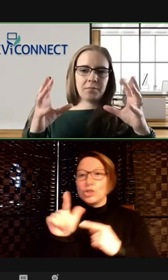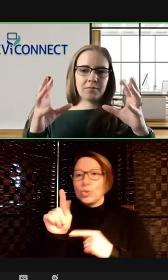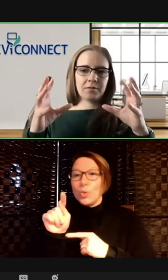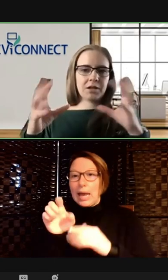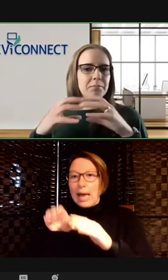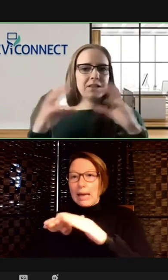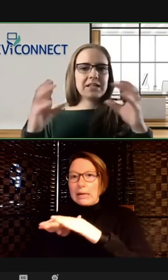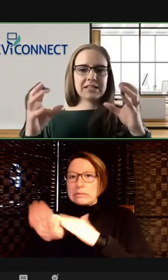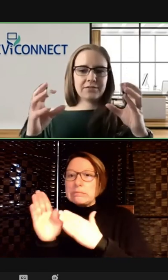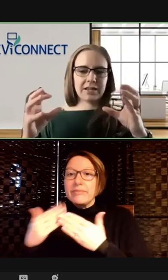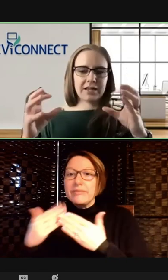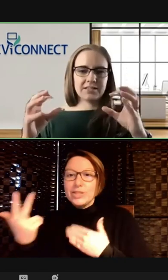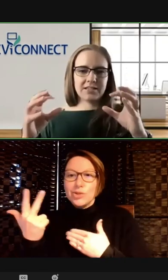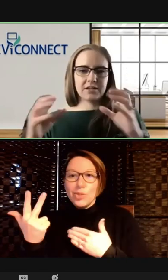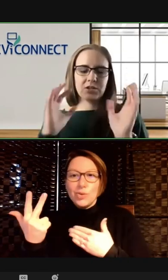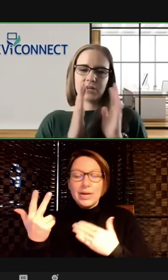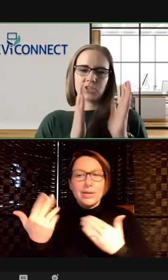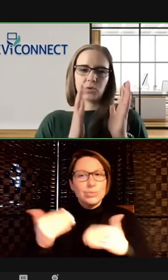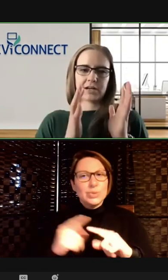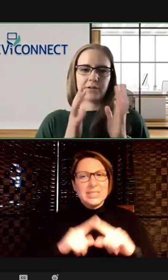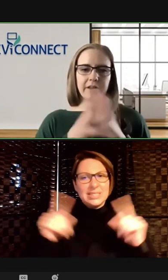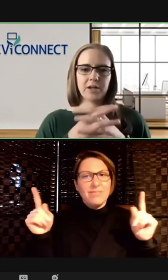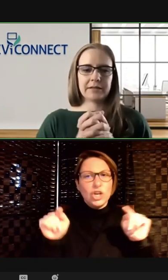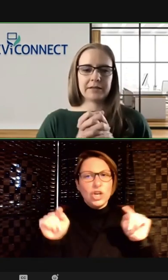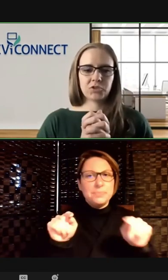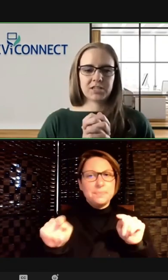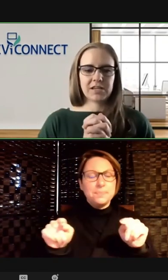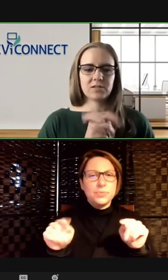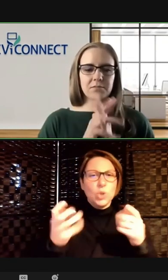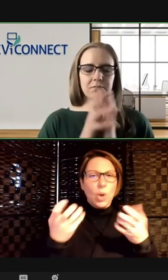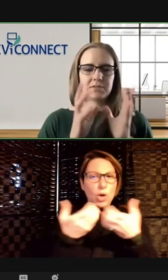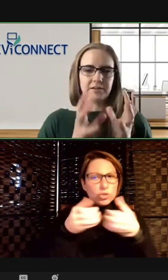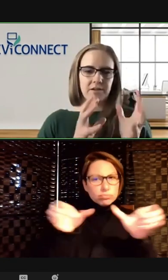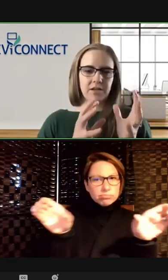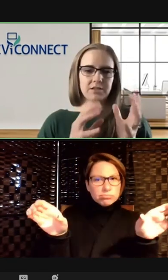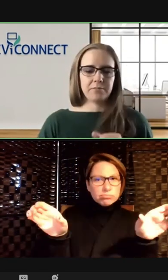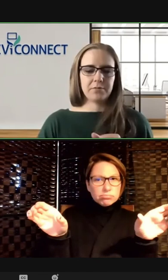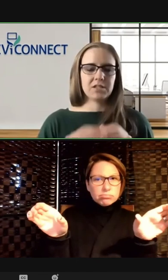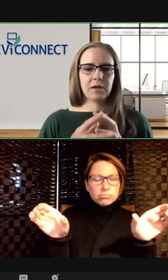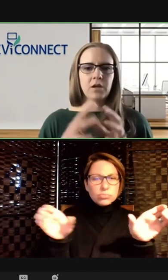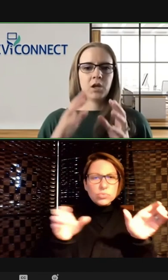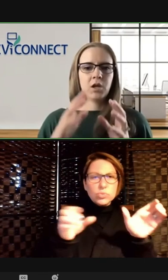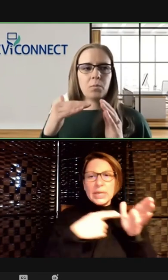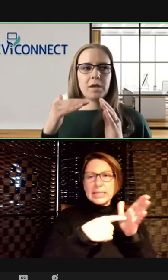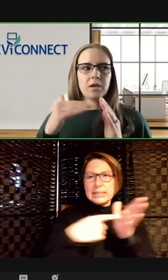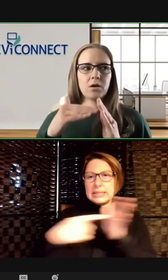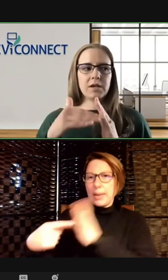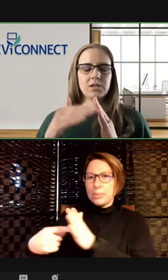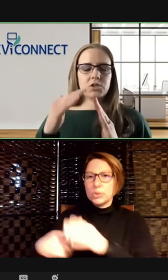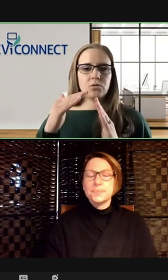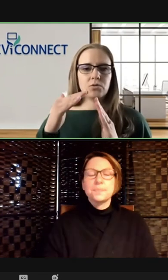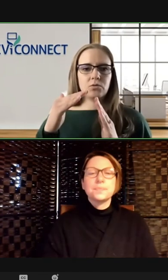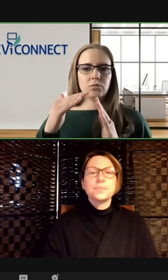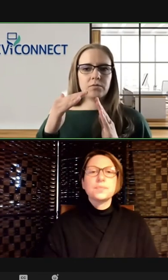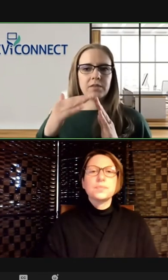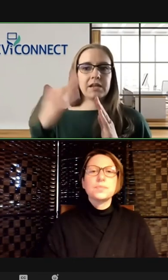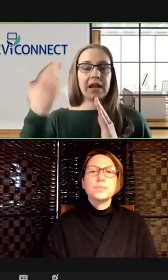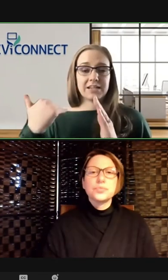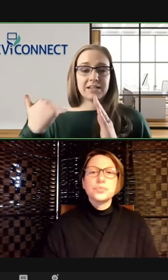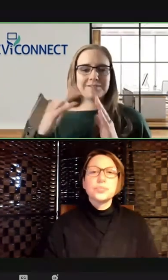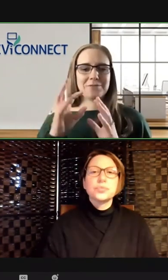There's completely different kids there. So I wanted to sort it out a little bit just to give you some different examples. But when we go